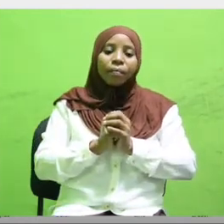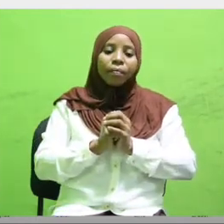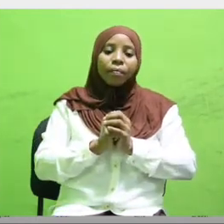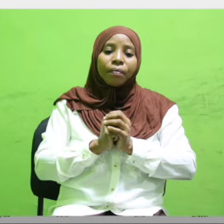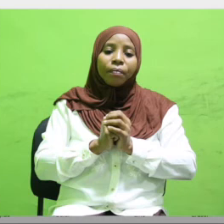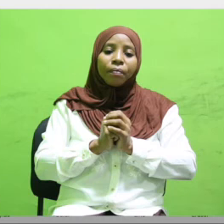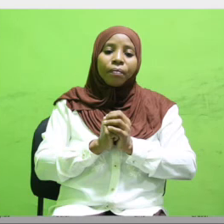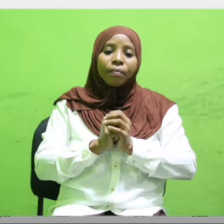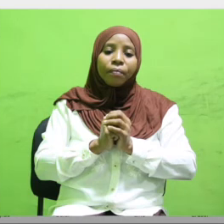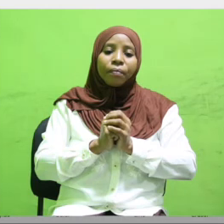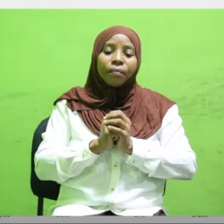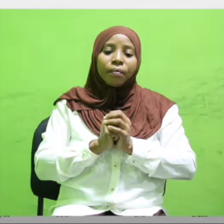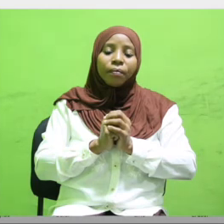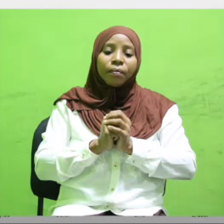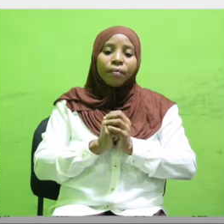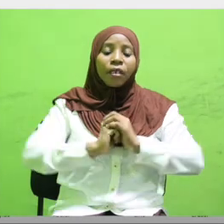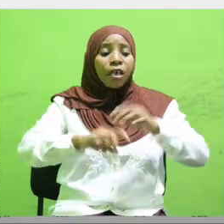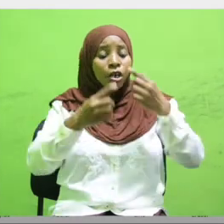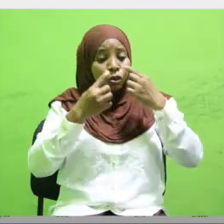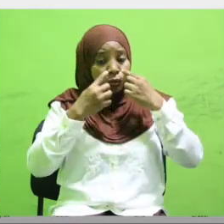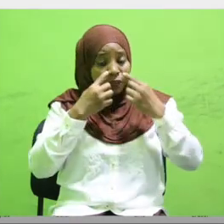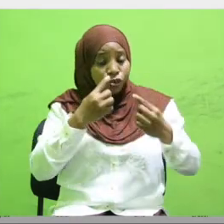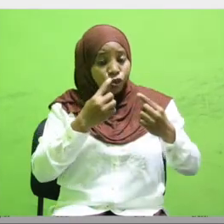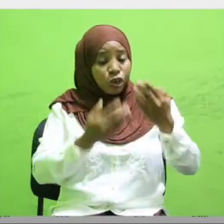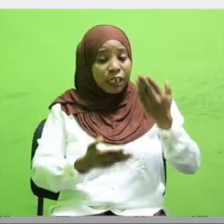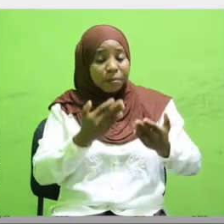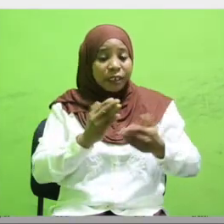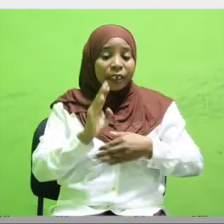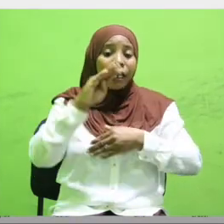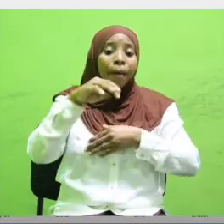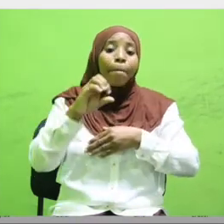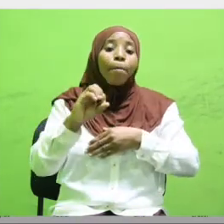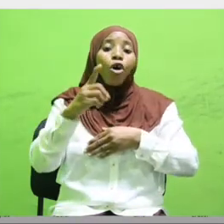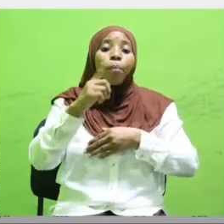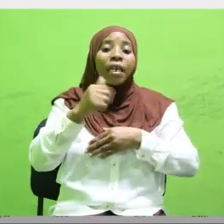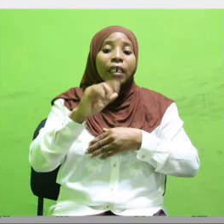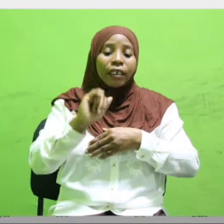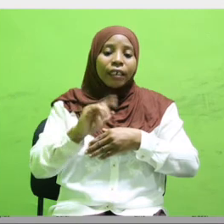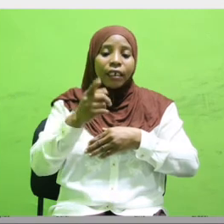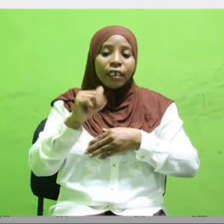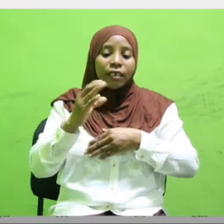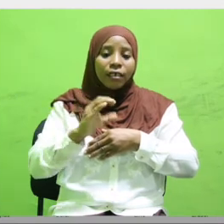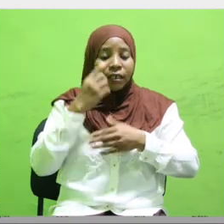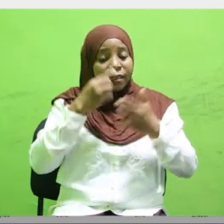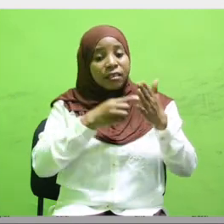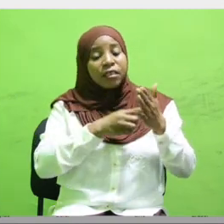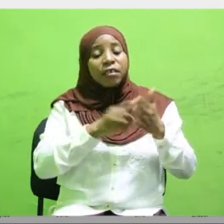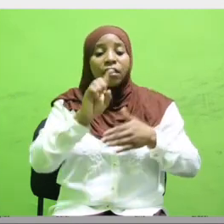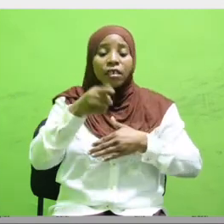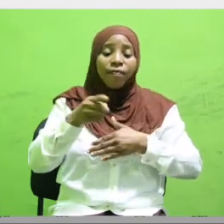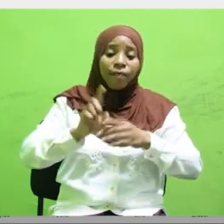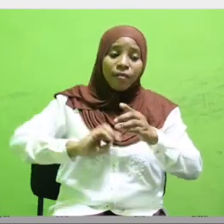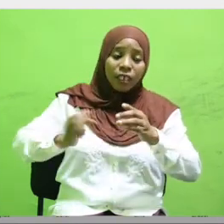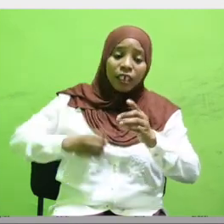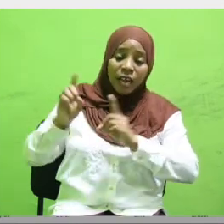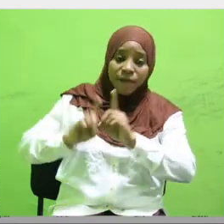mitochondria, the Golgi bodies, the vesicles, the endoplasmic reticulum, and so on and so on.